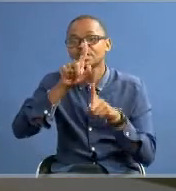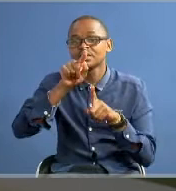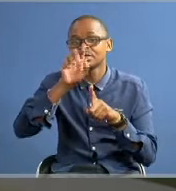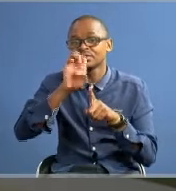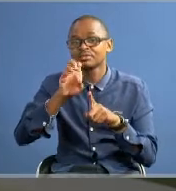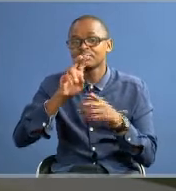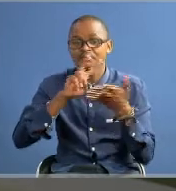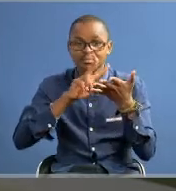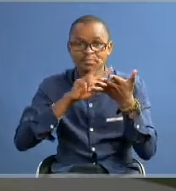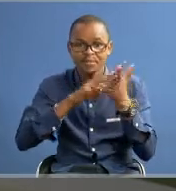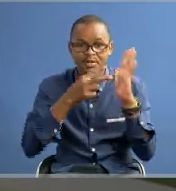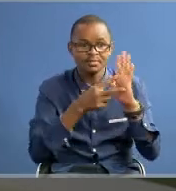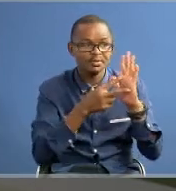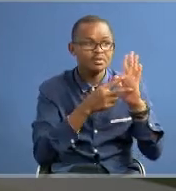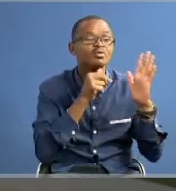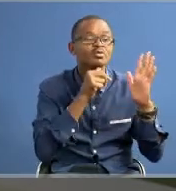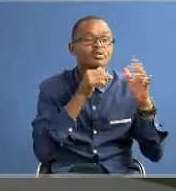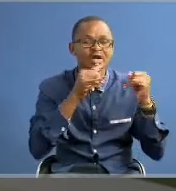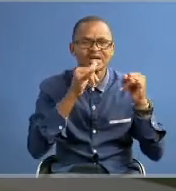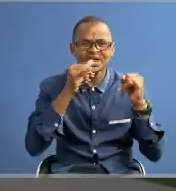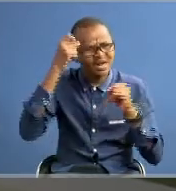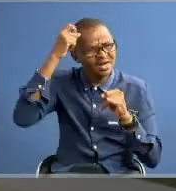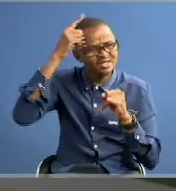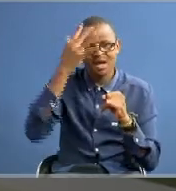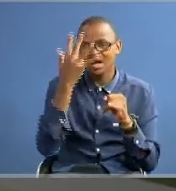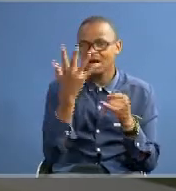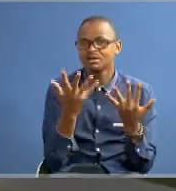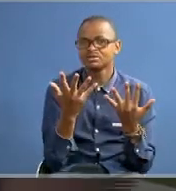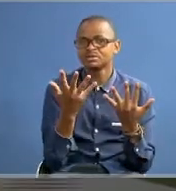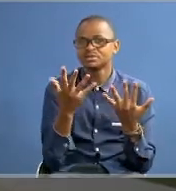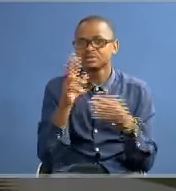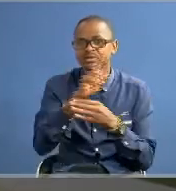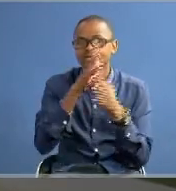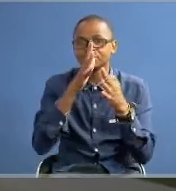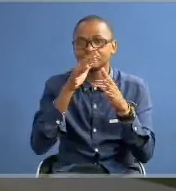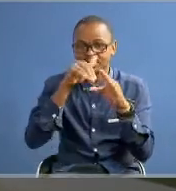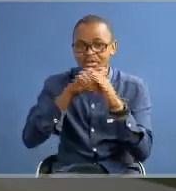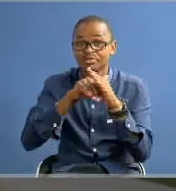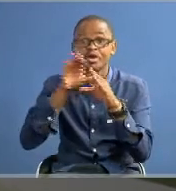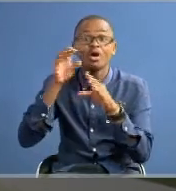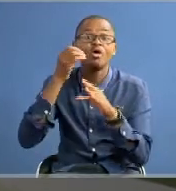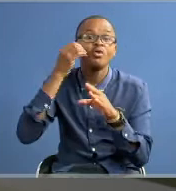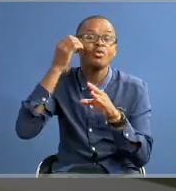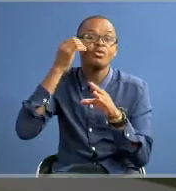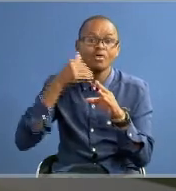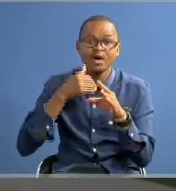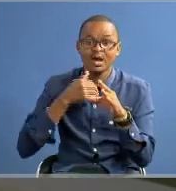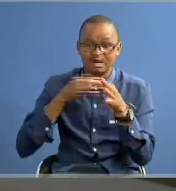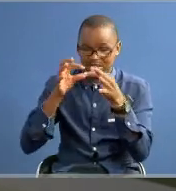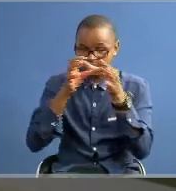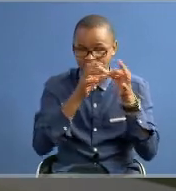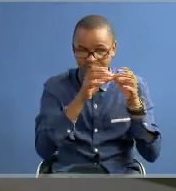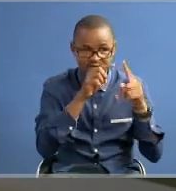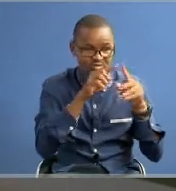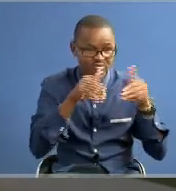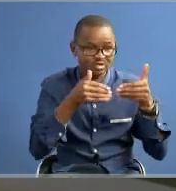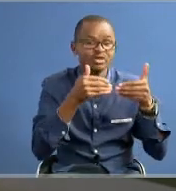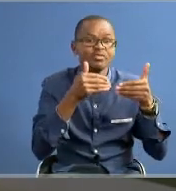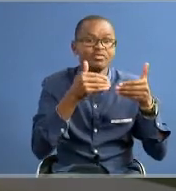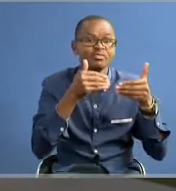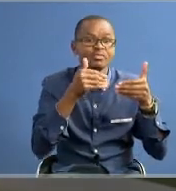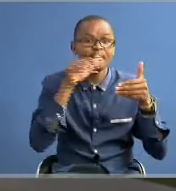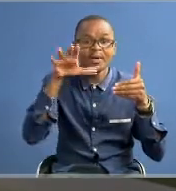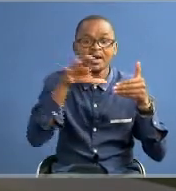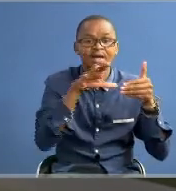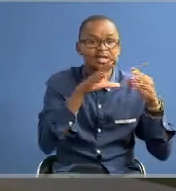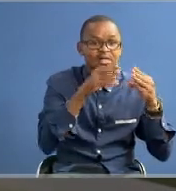okay, which means that slowly we're trying to understand how consumers can use it in their homes to how corporates can use it to give marketing